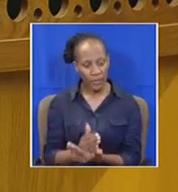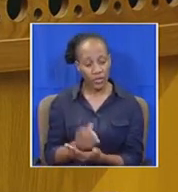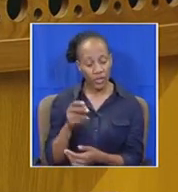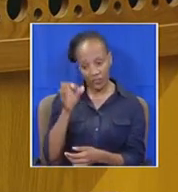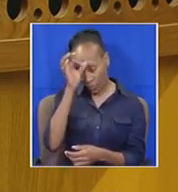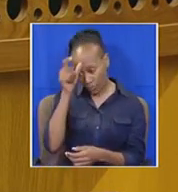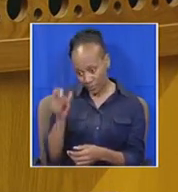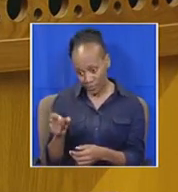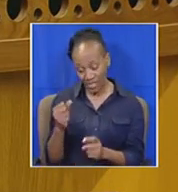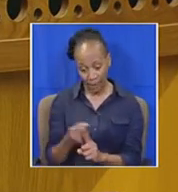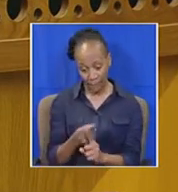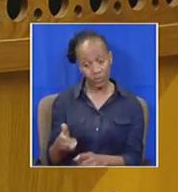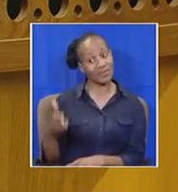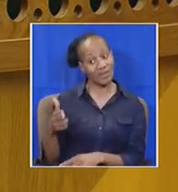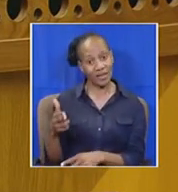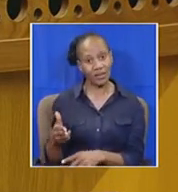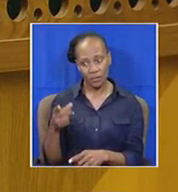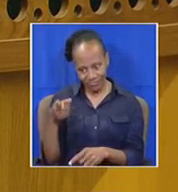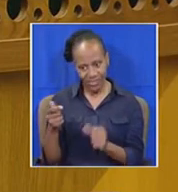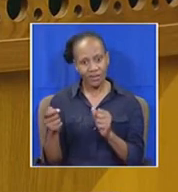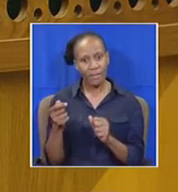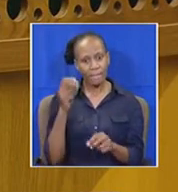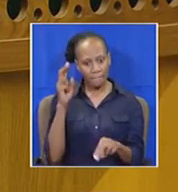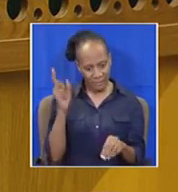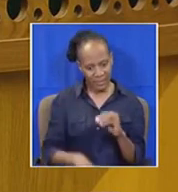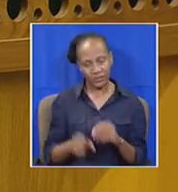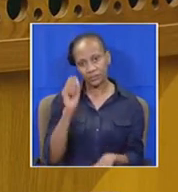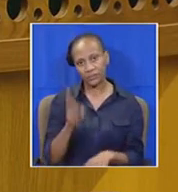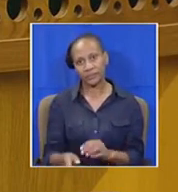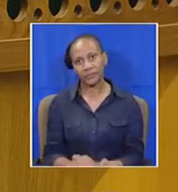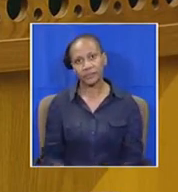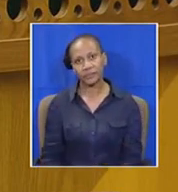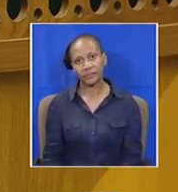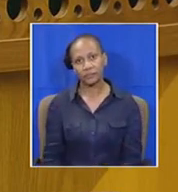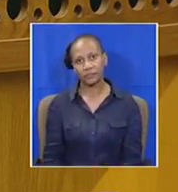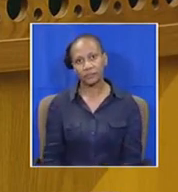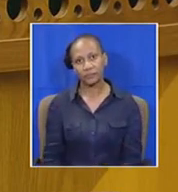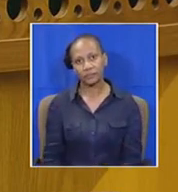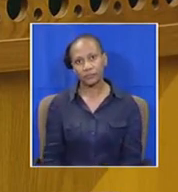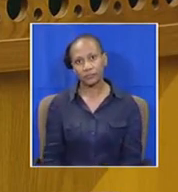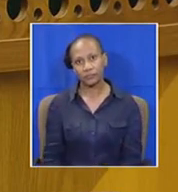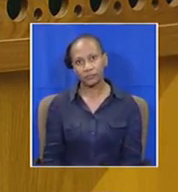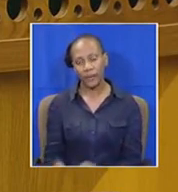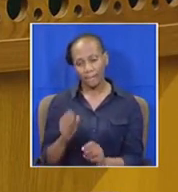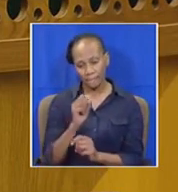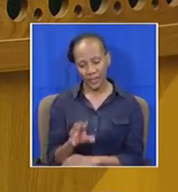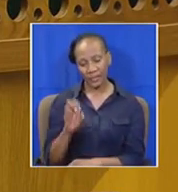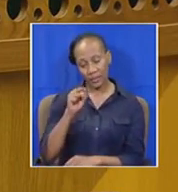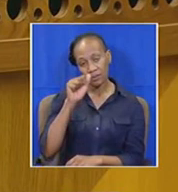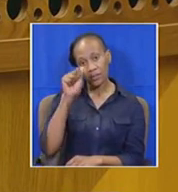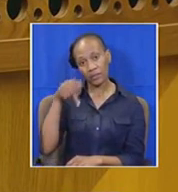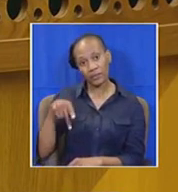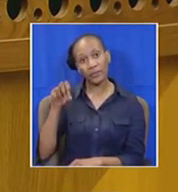or abuse, and disciplinary action. That SAPs capacitate, train, and support